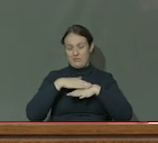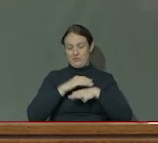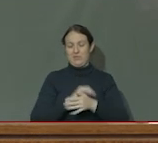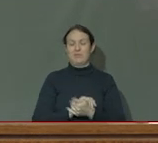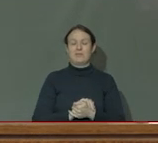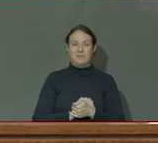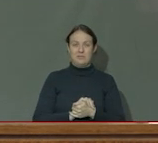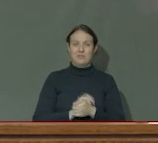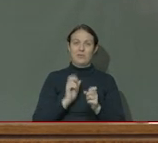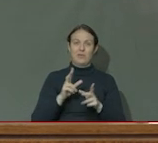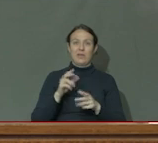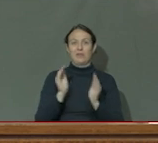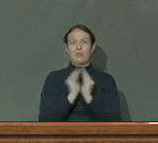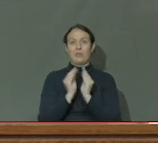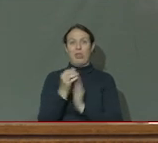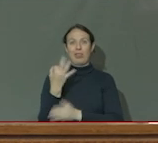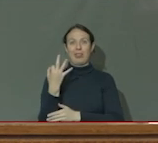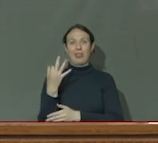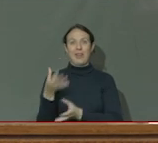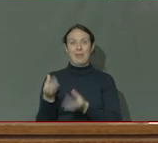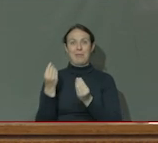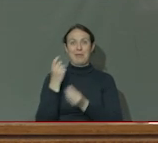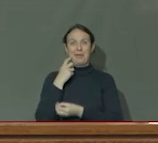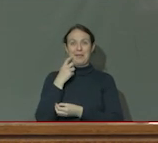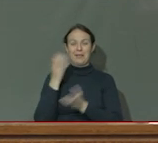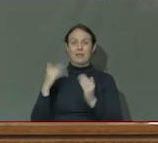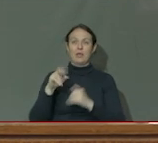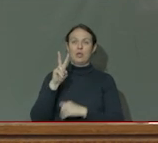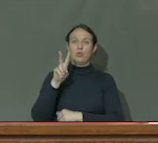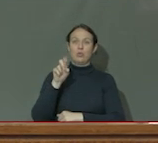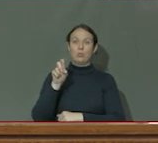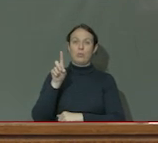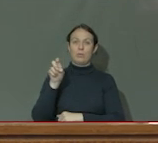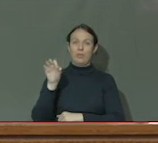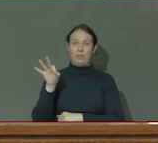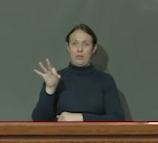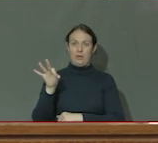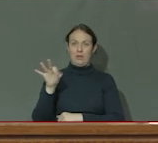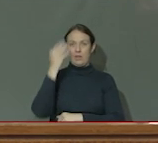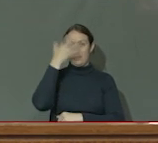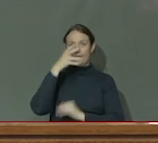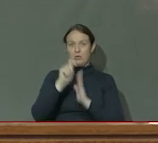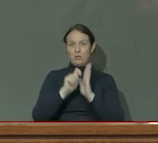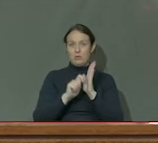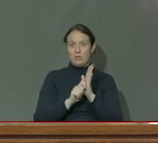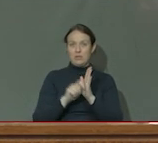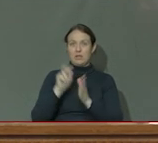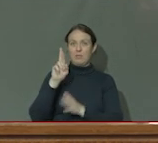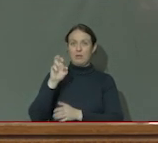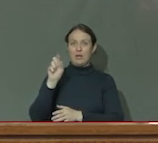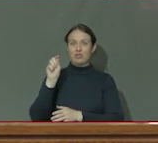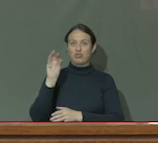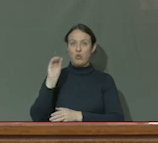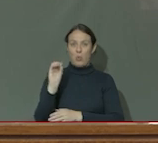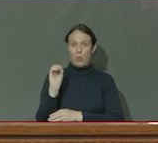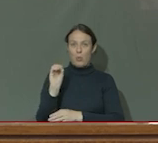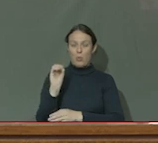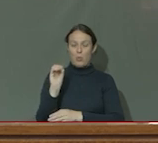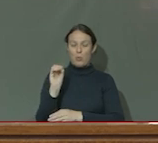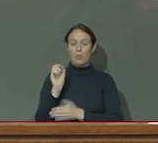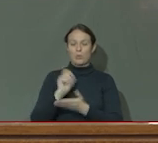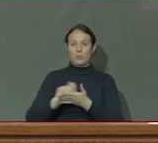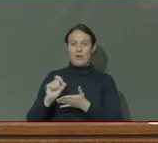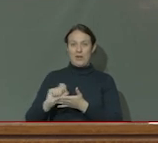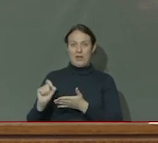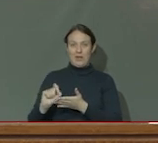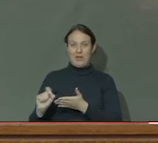Now you've scored 3 marks. Now look at 2.1.3. Give the phenotypic ratio. Now I